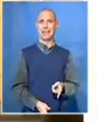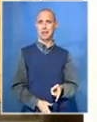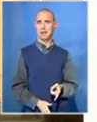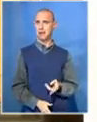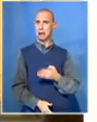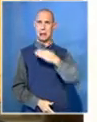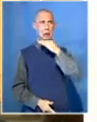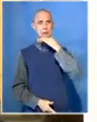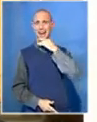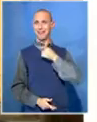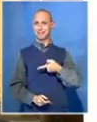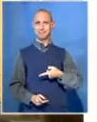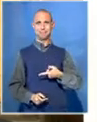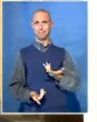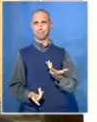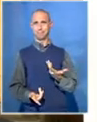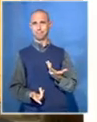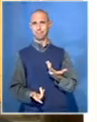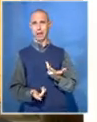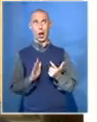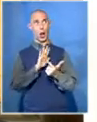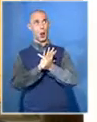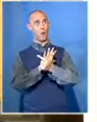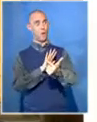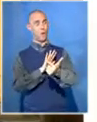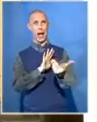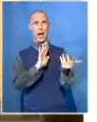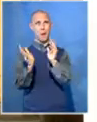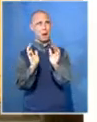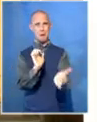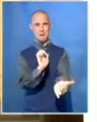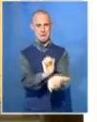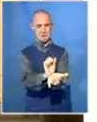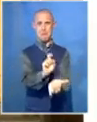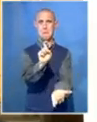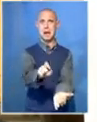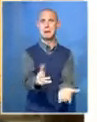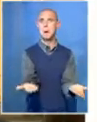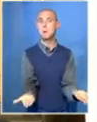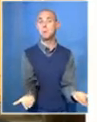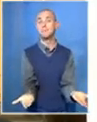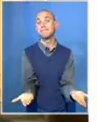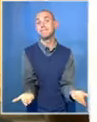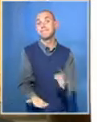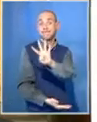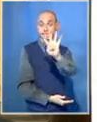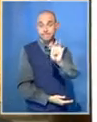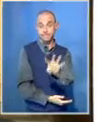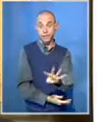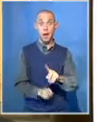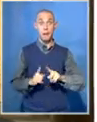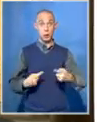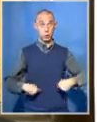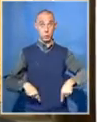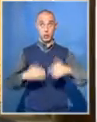merely the hosting country. However, we will reflect on all the issues that the judges have raised in a bid to